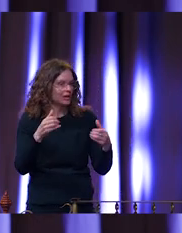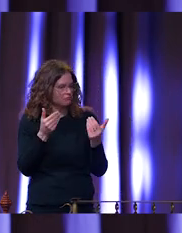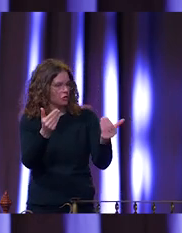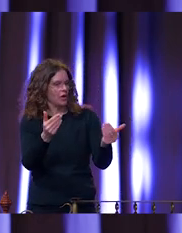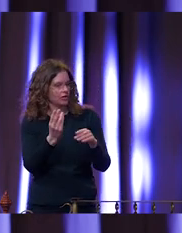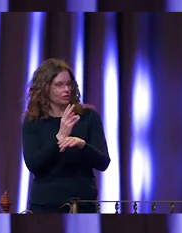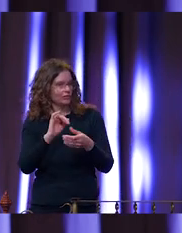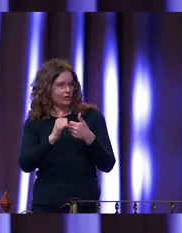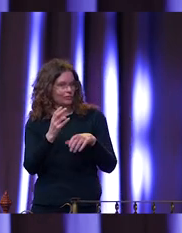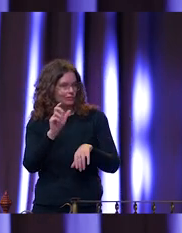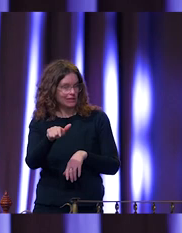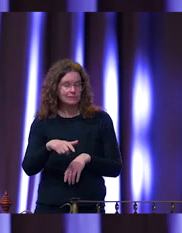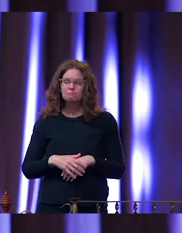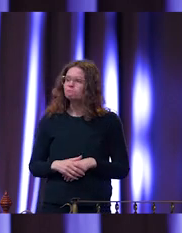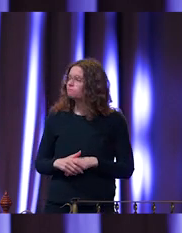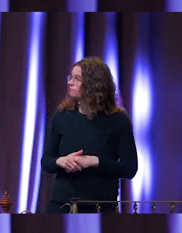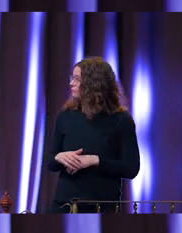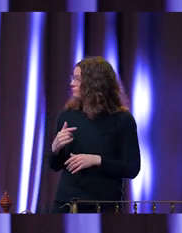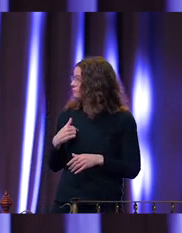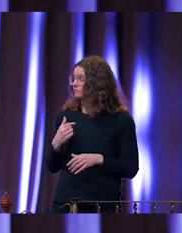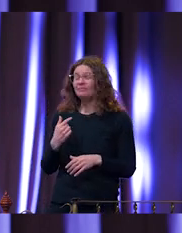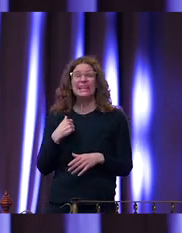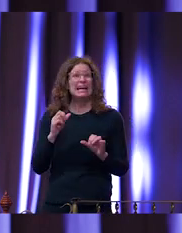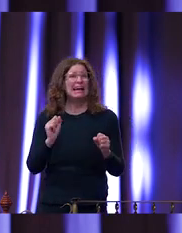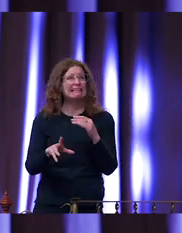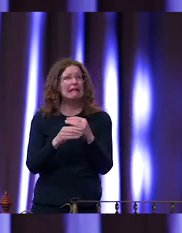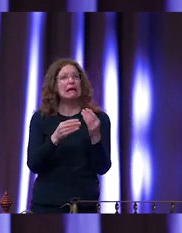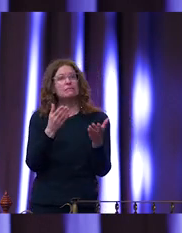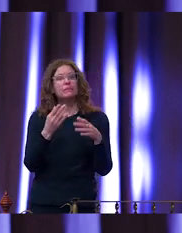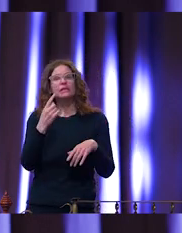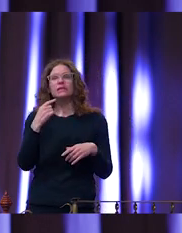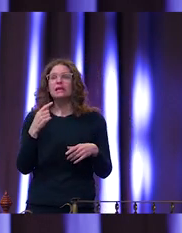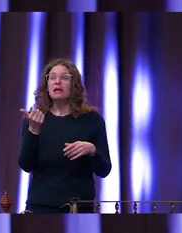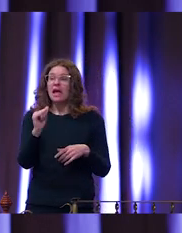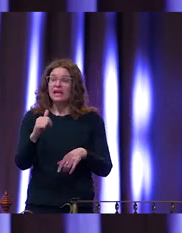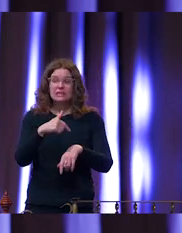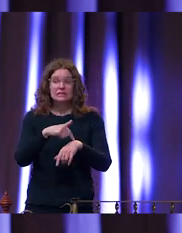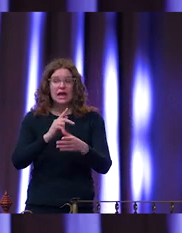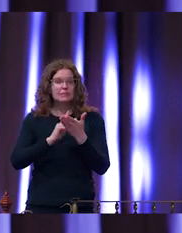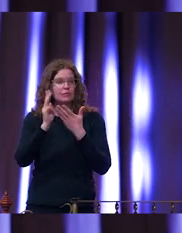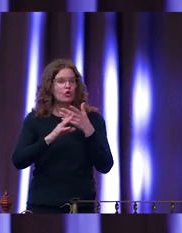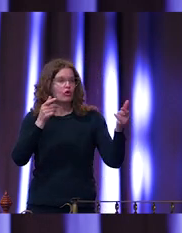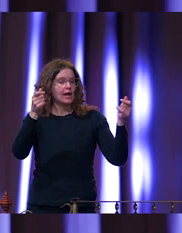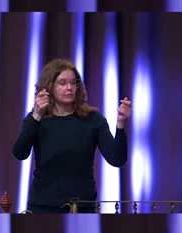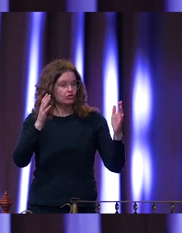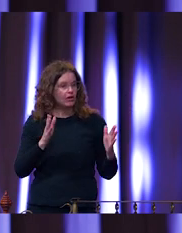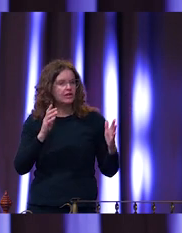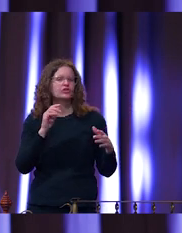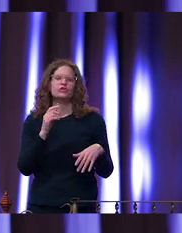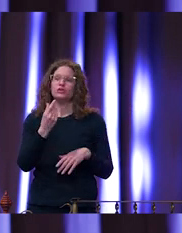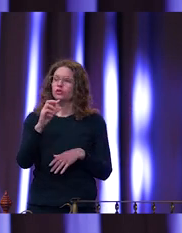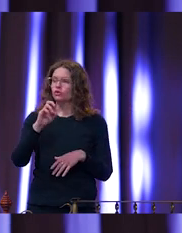I think the only other thing I'd add to that is, you know, anytime you're talking to any program director, program officer,